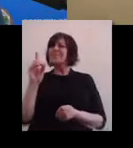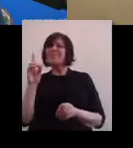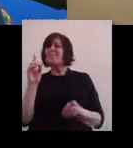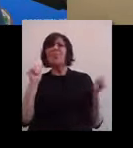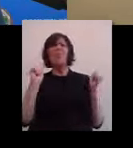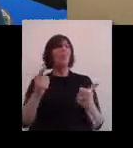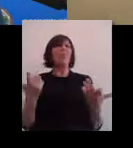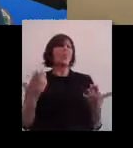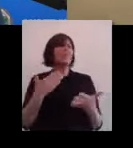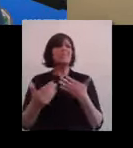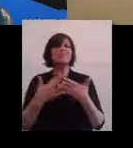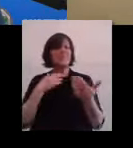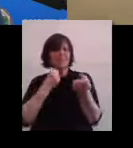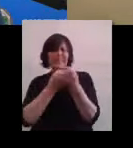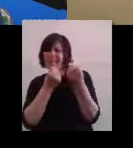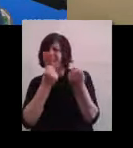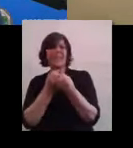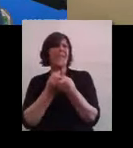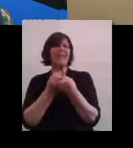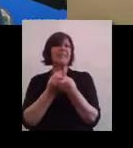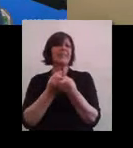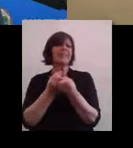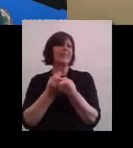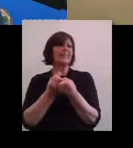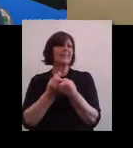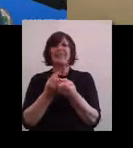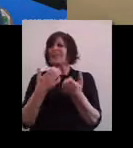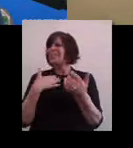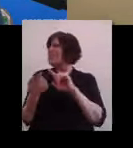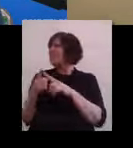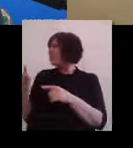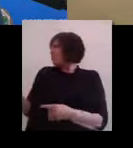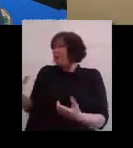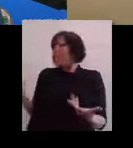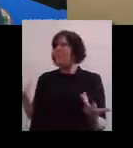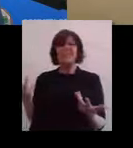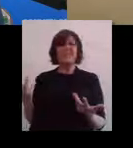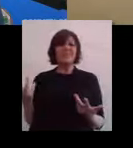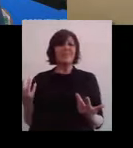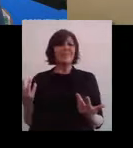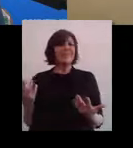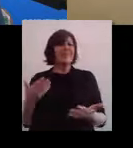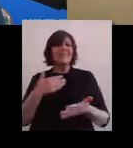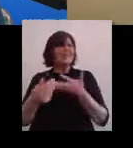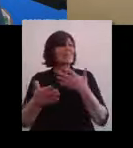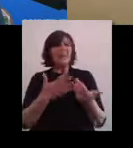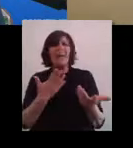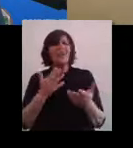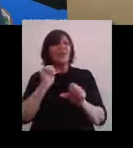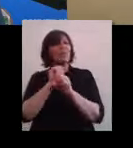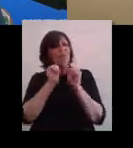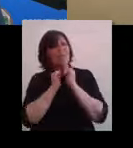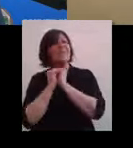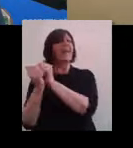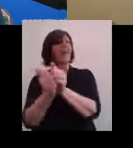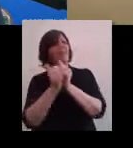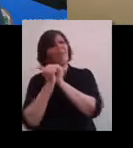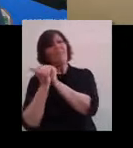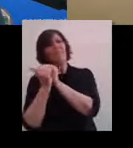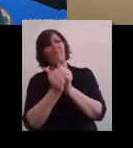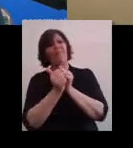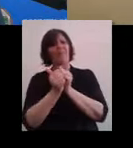advocating with friends of mine, colleagues that are Republican county leaders across the country for the passage of the fourth stimulus